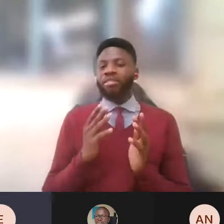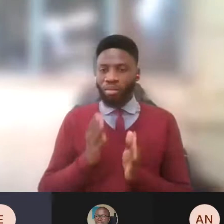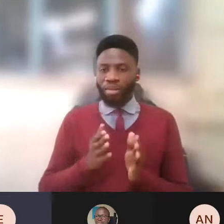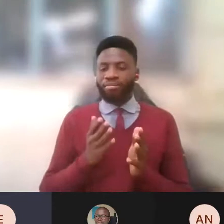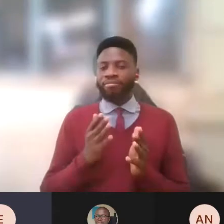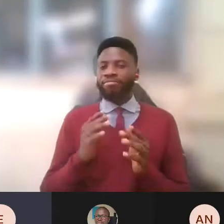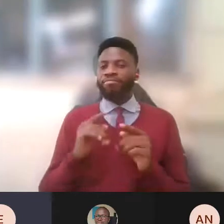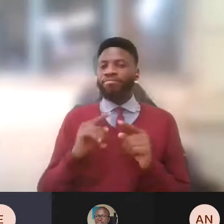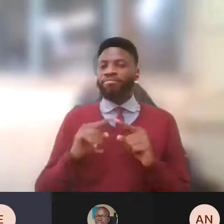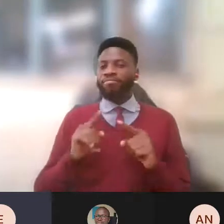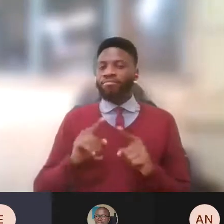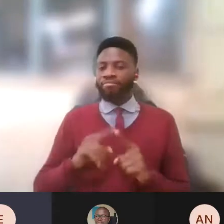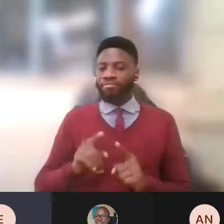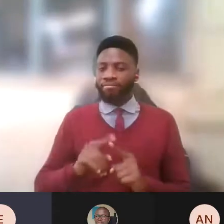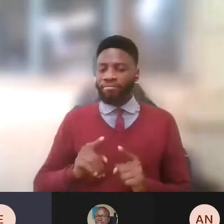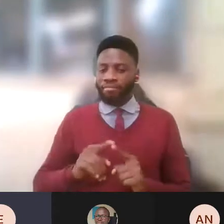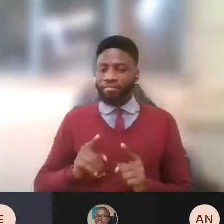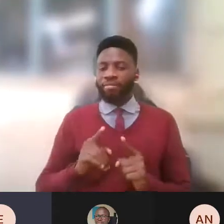organization.